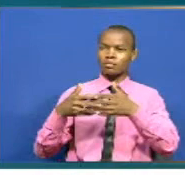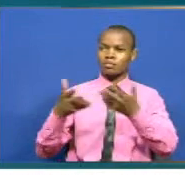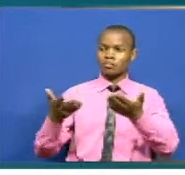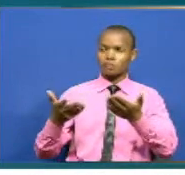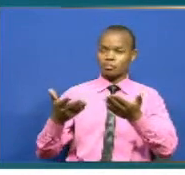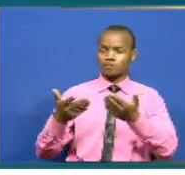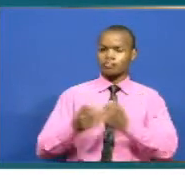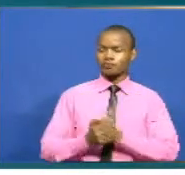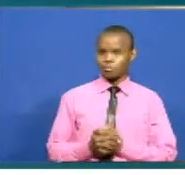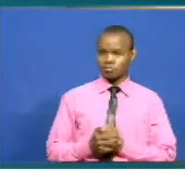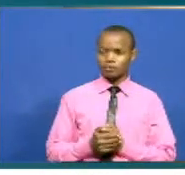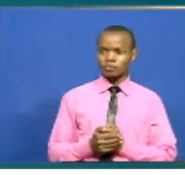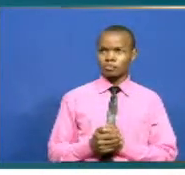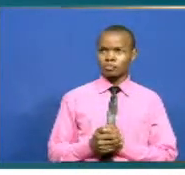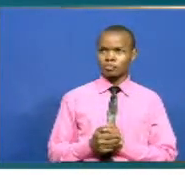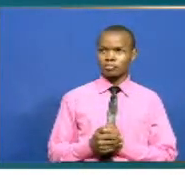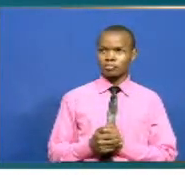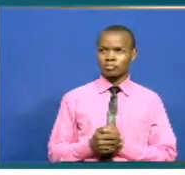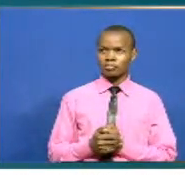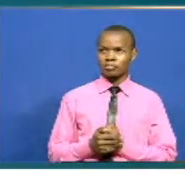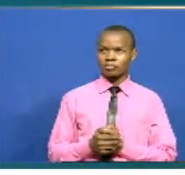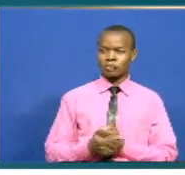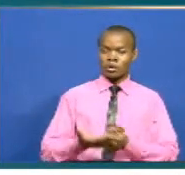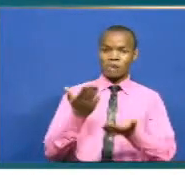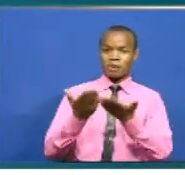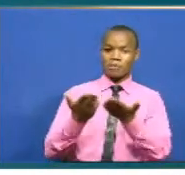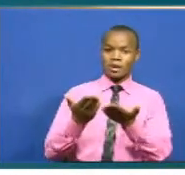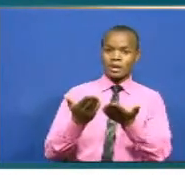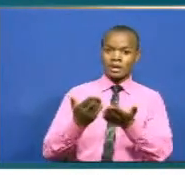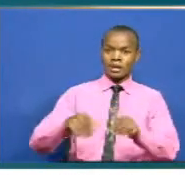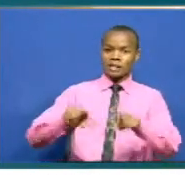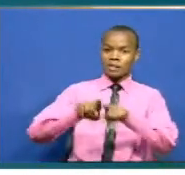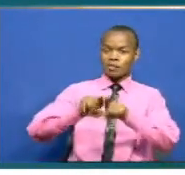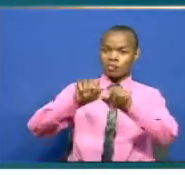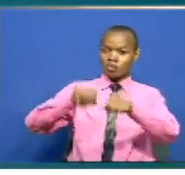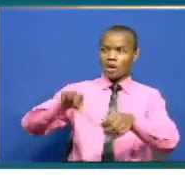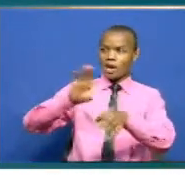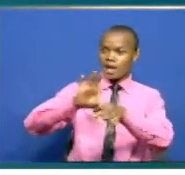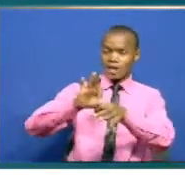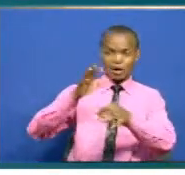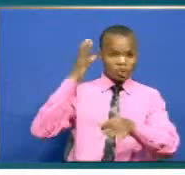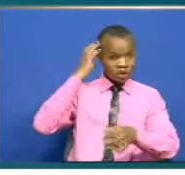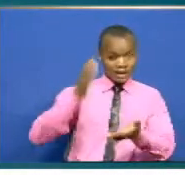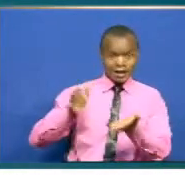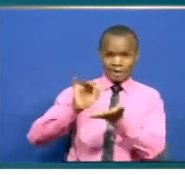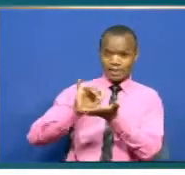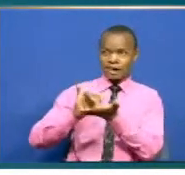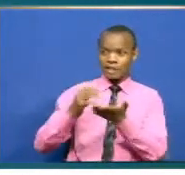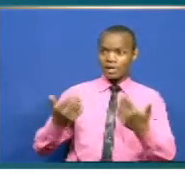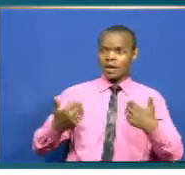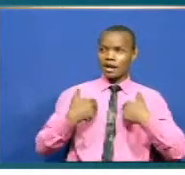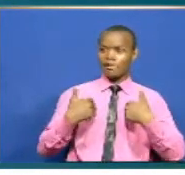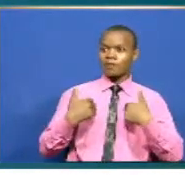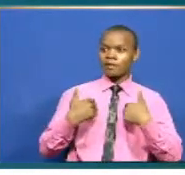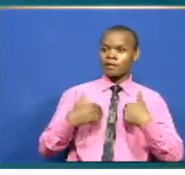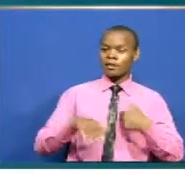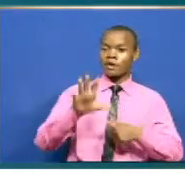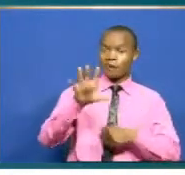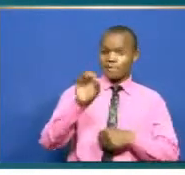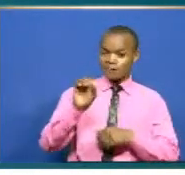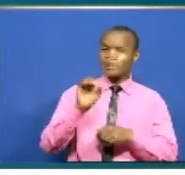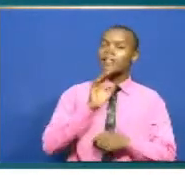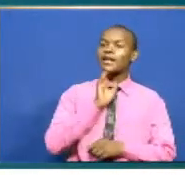what do they call it? The electoral college. Mm-hmm. It's like the electoral college. So here, these are about 50 elders sitting